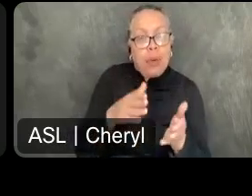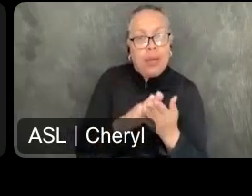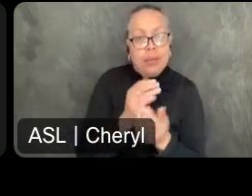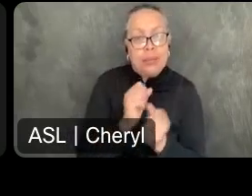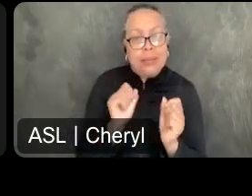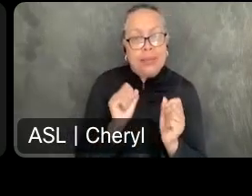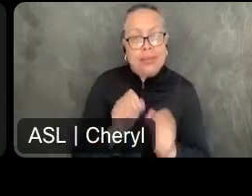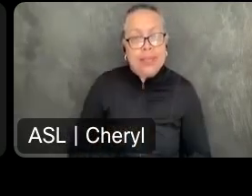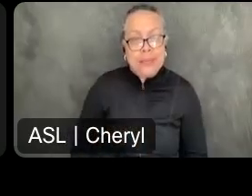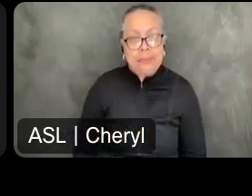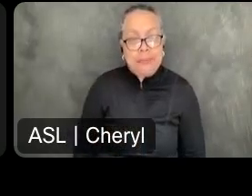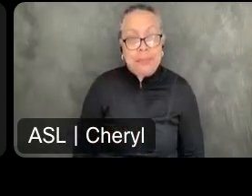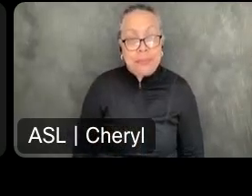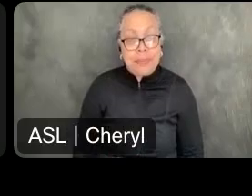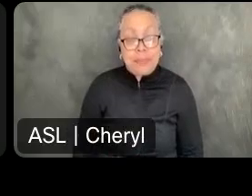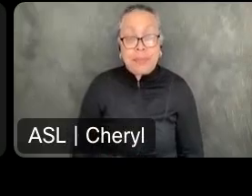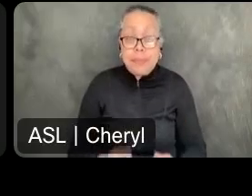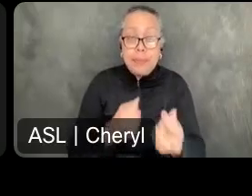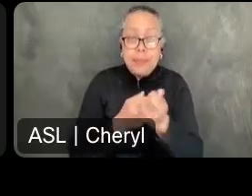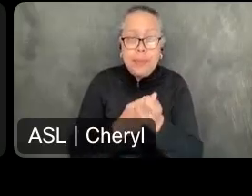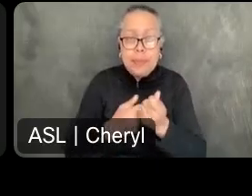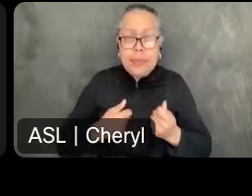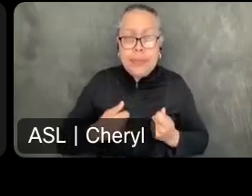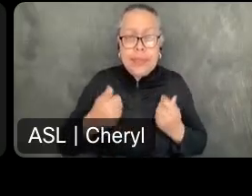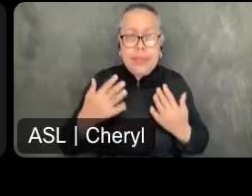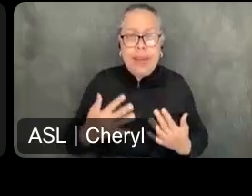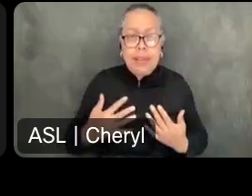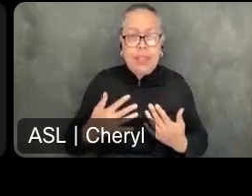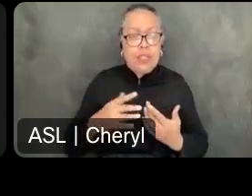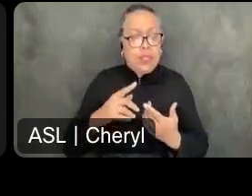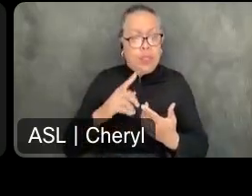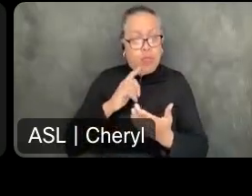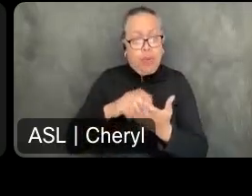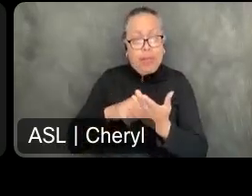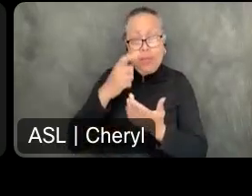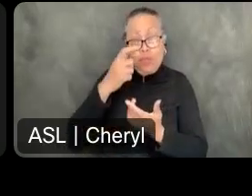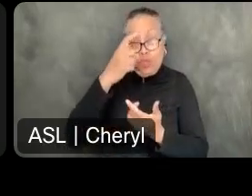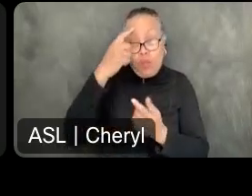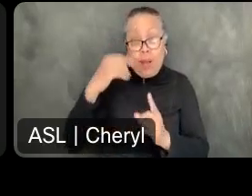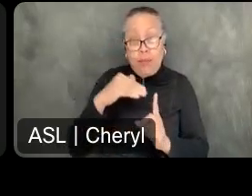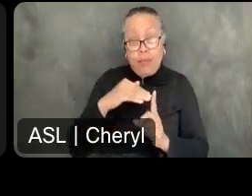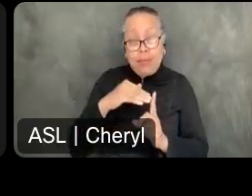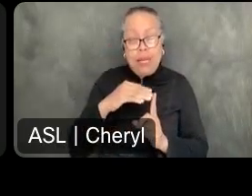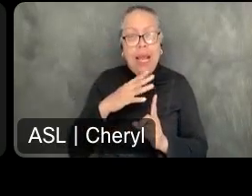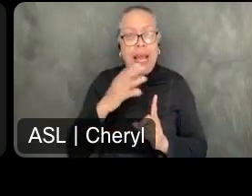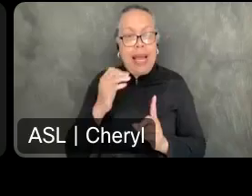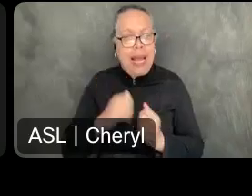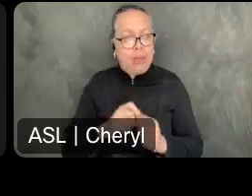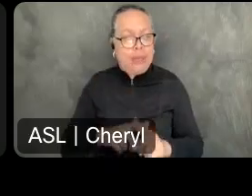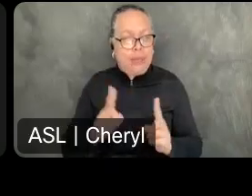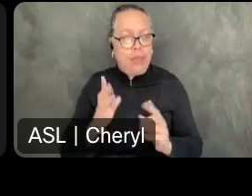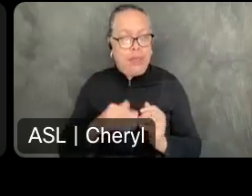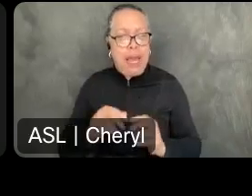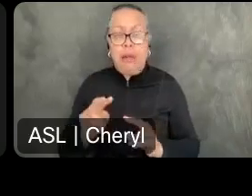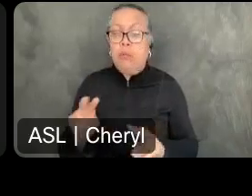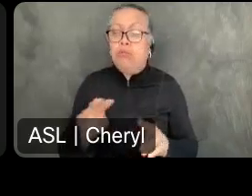And to support survivors to distinguish trauma reminders from necessary vigilance. That,